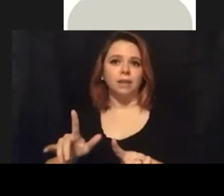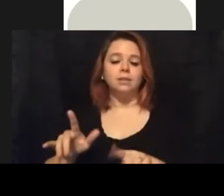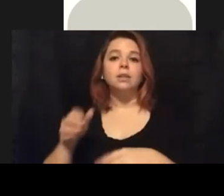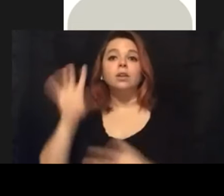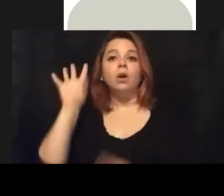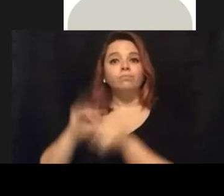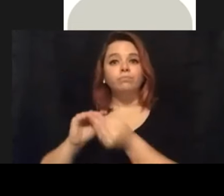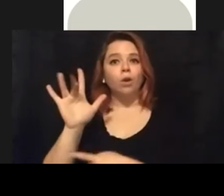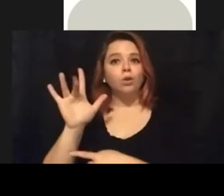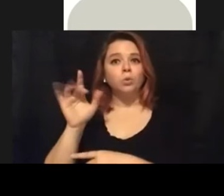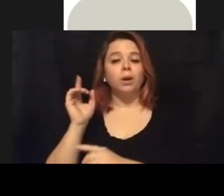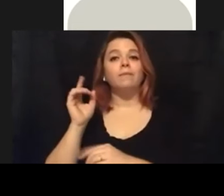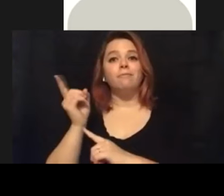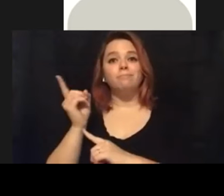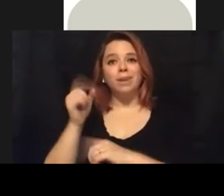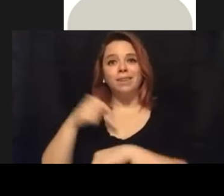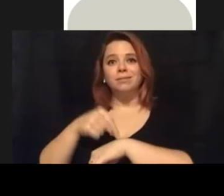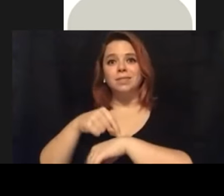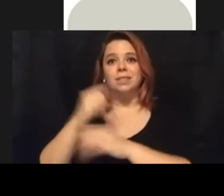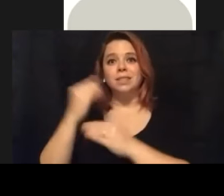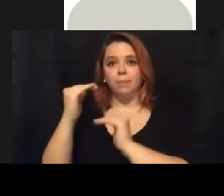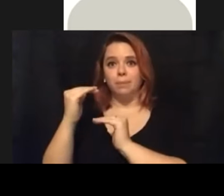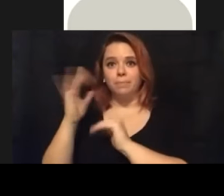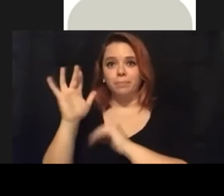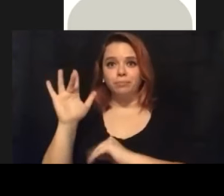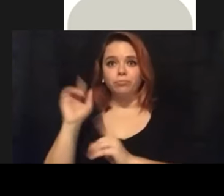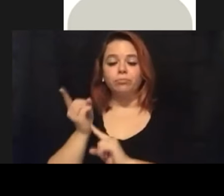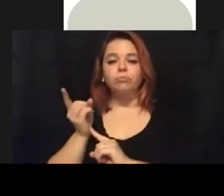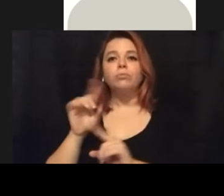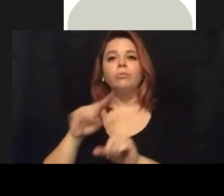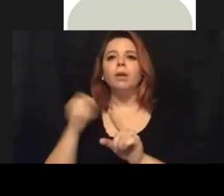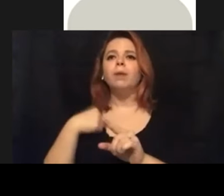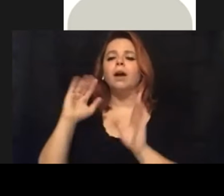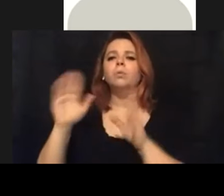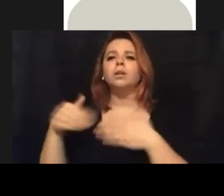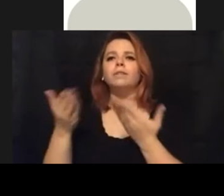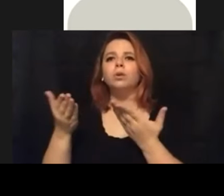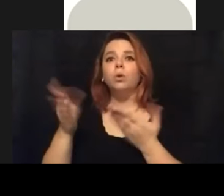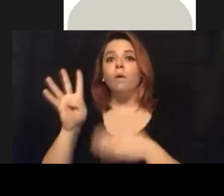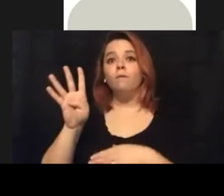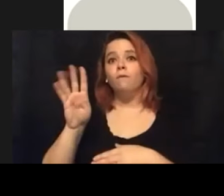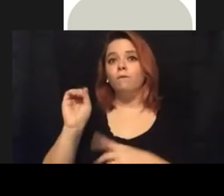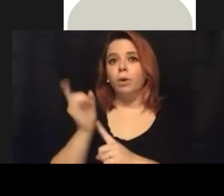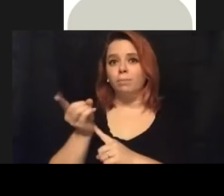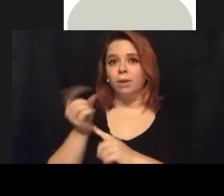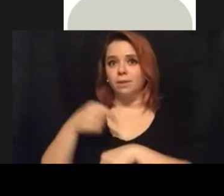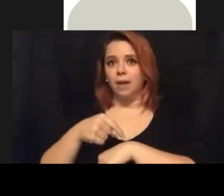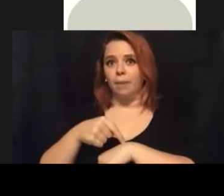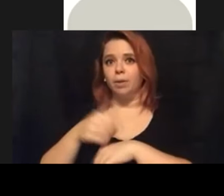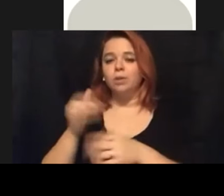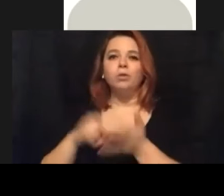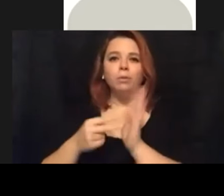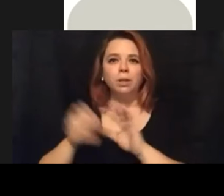to take it, but what we're going to do is I'm going to give you 40 minutes of time, so that way you can also